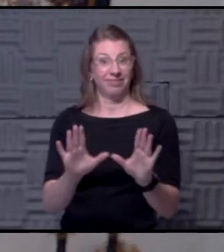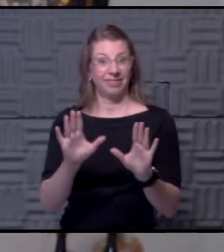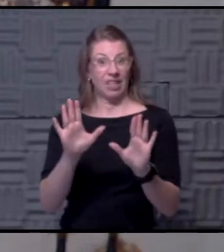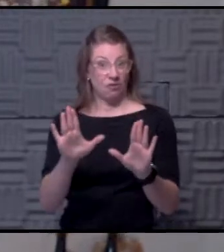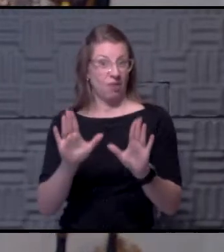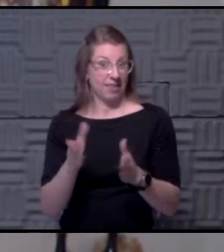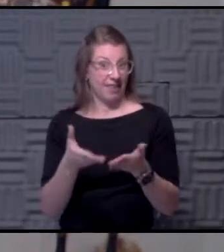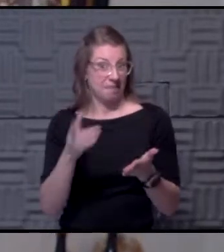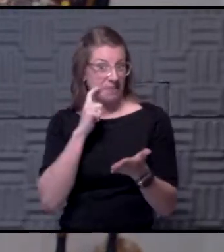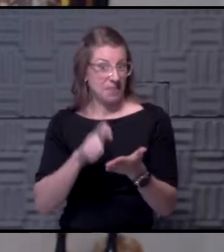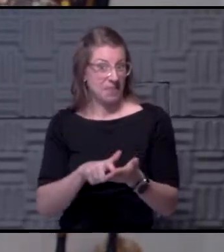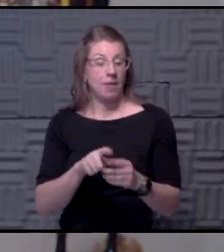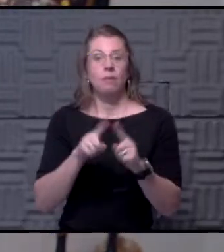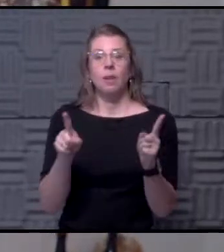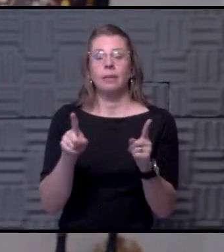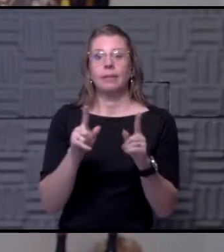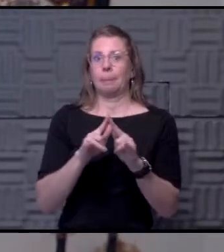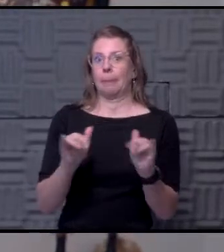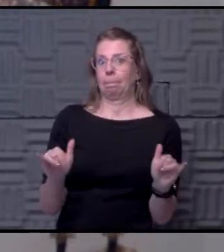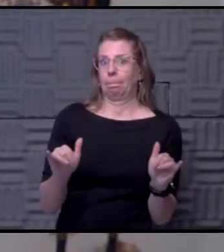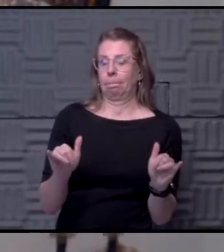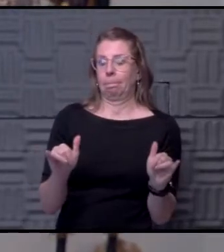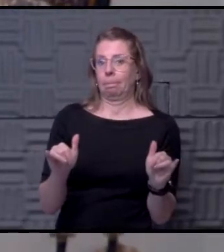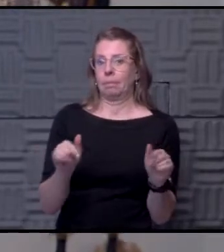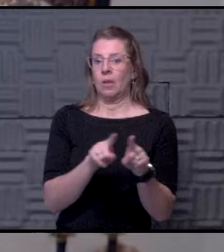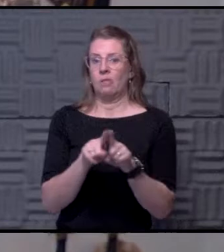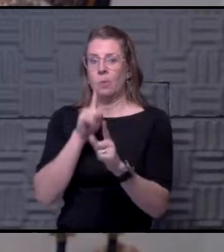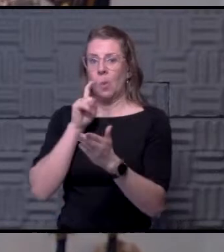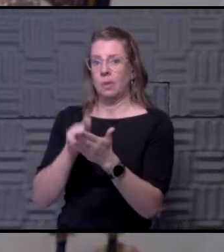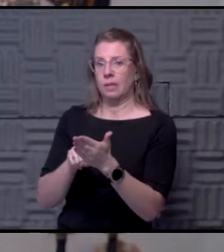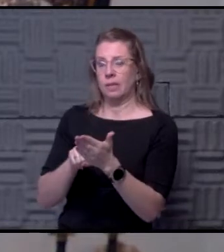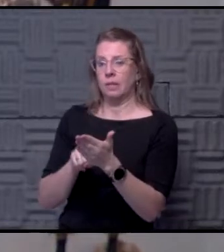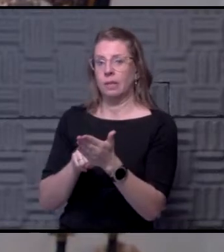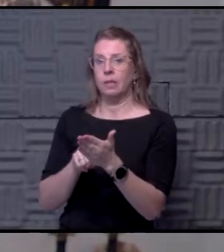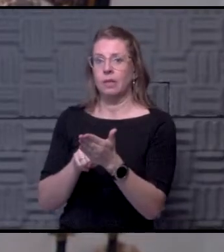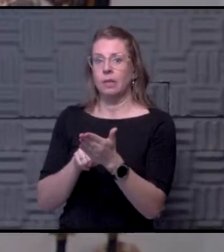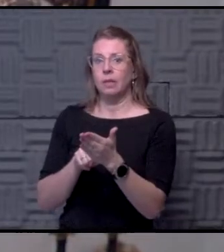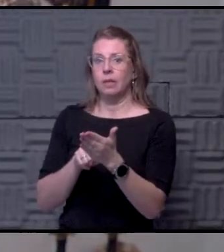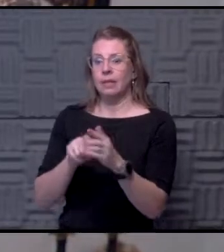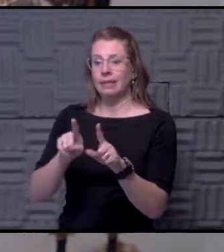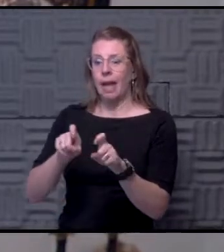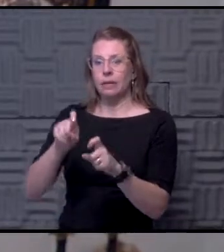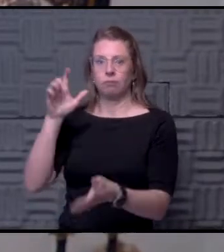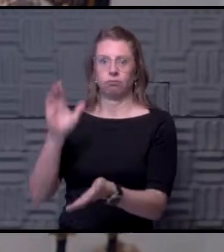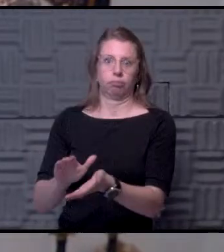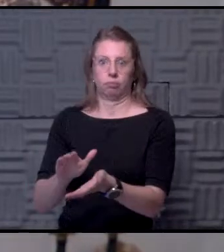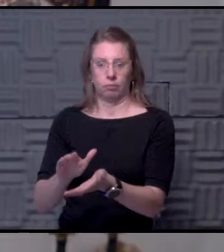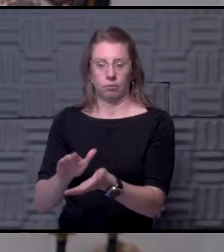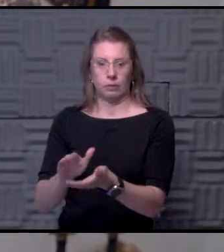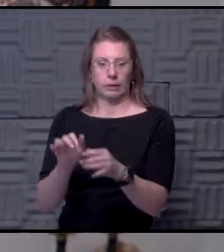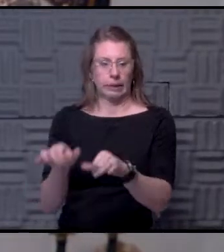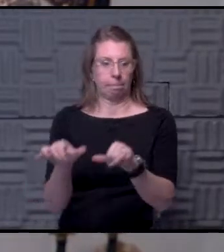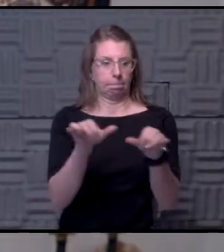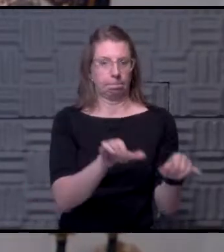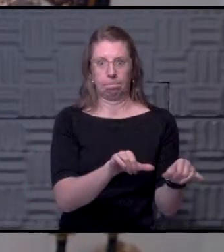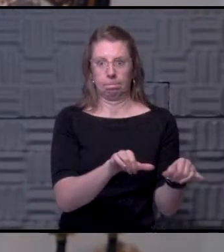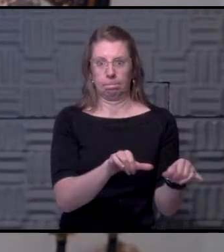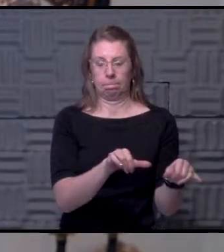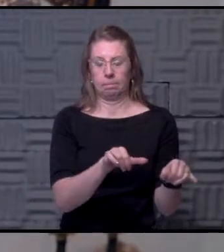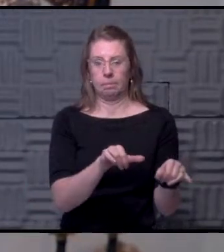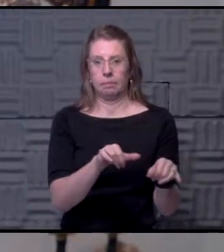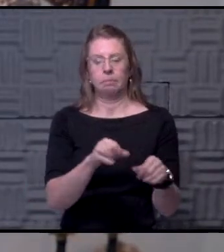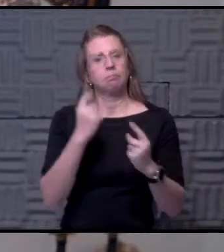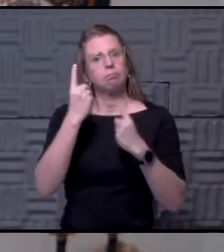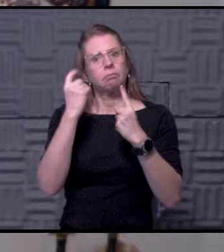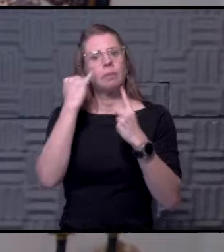thing. At the same time, we've also seen a pretty substantial drop in the number of tests being administered, and I'm wondering